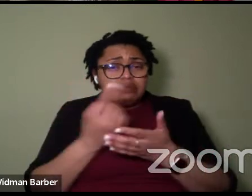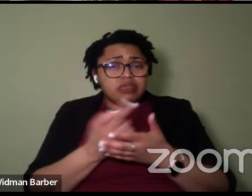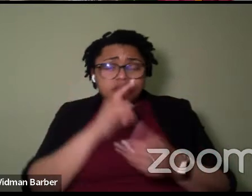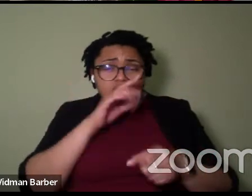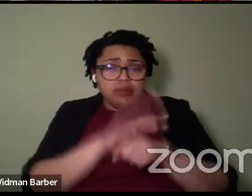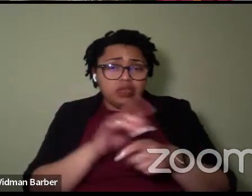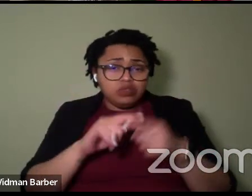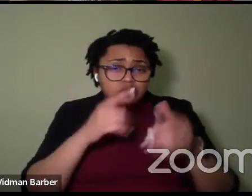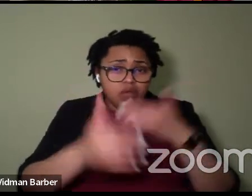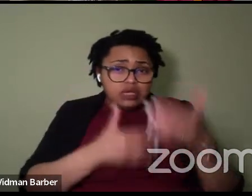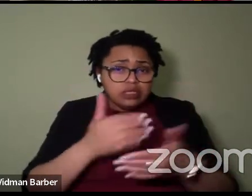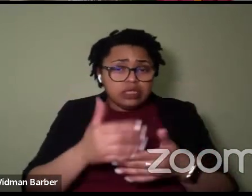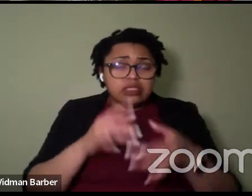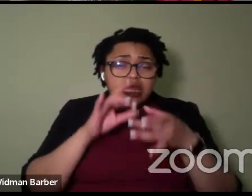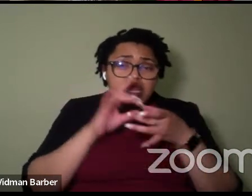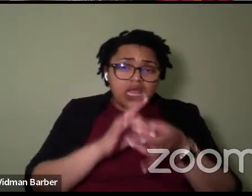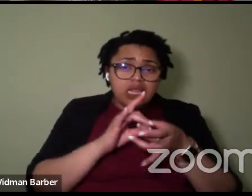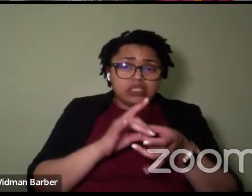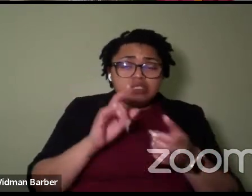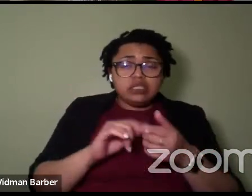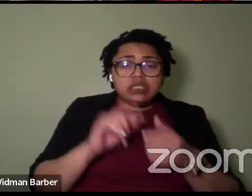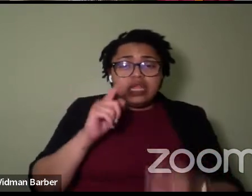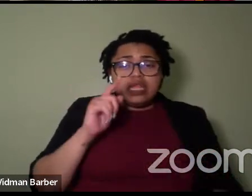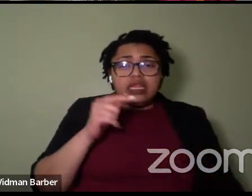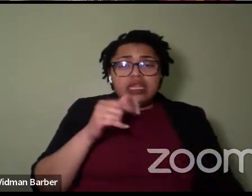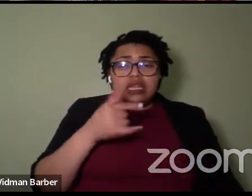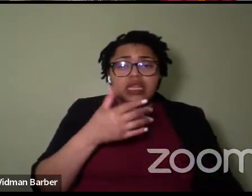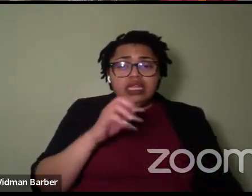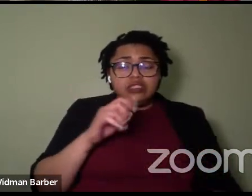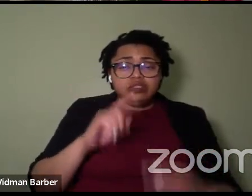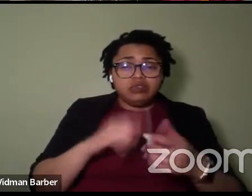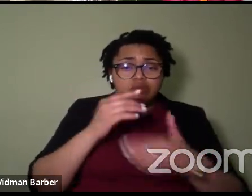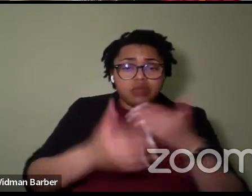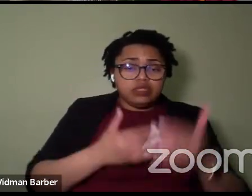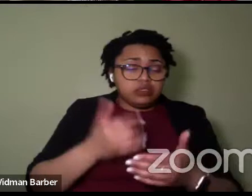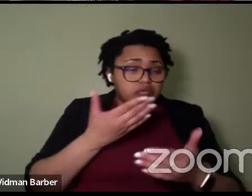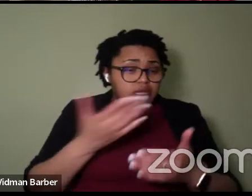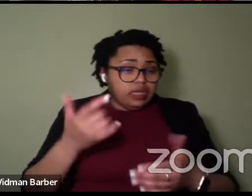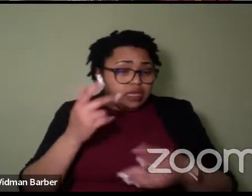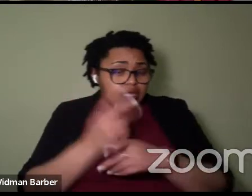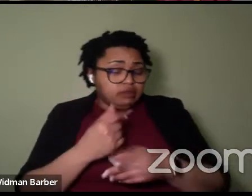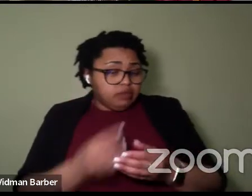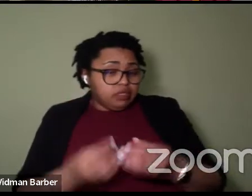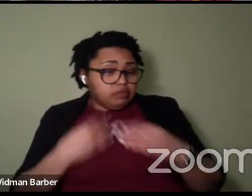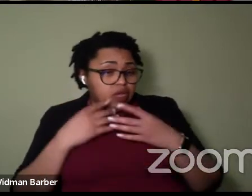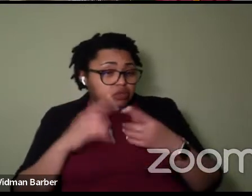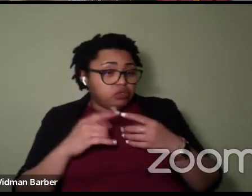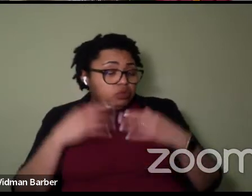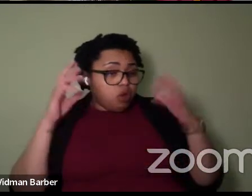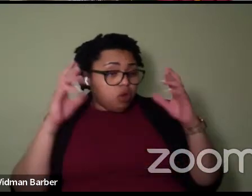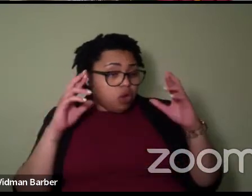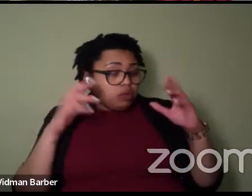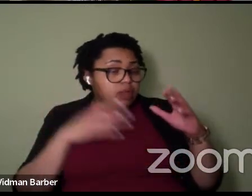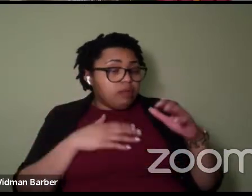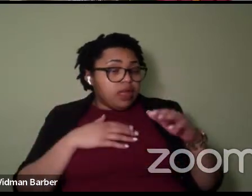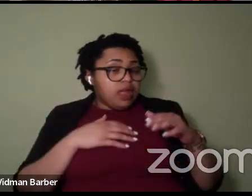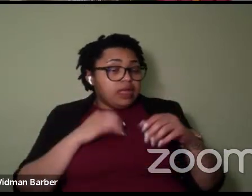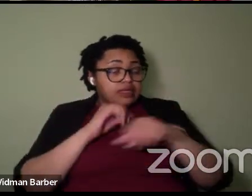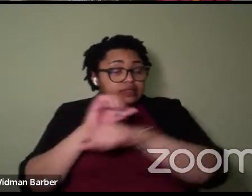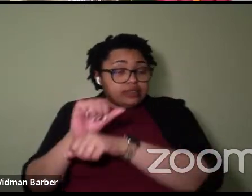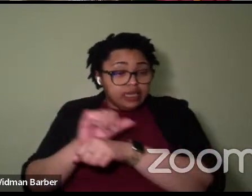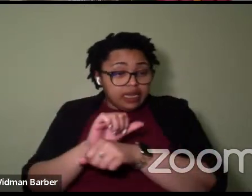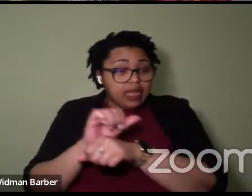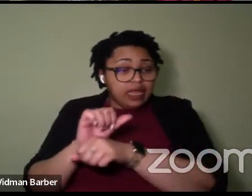of the process. So the thing that keeps me aspiring to hope is that my enslaved ancestors persisted so that I could be assistant vice